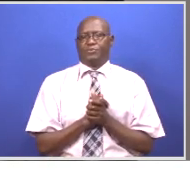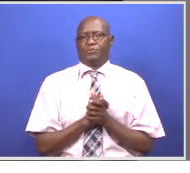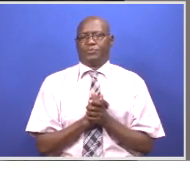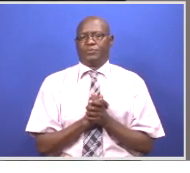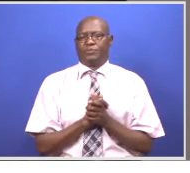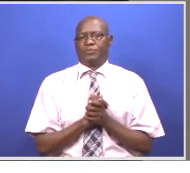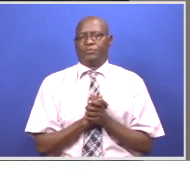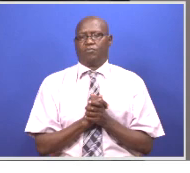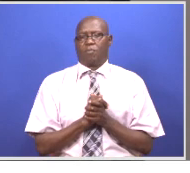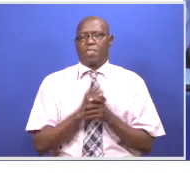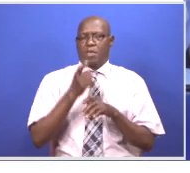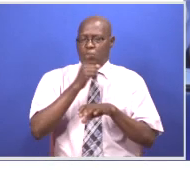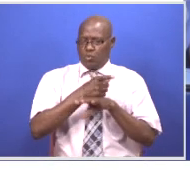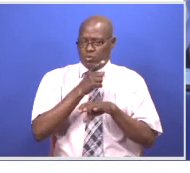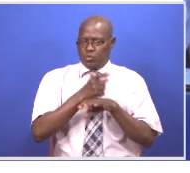along our highways.